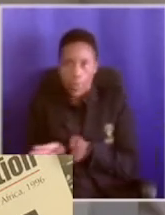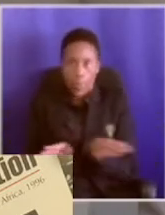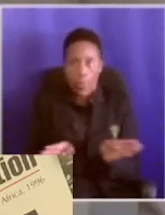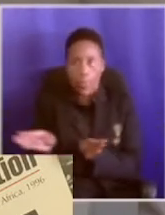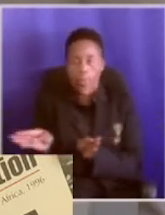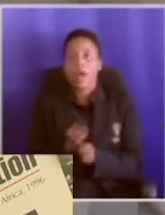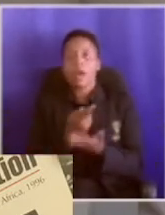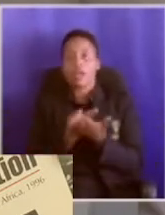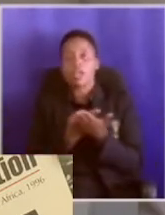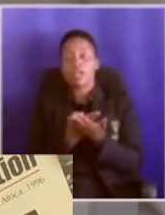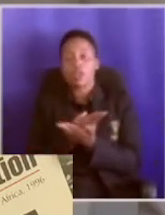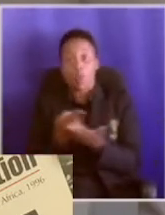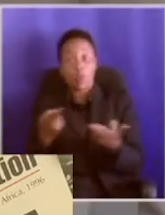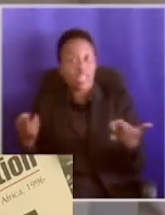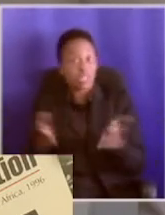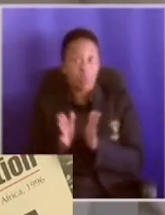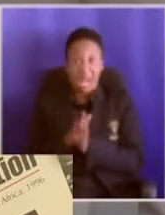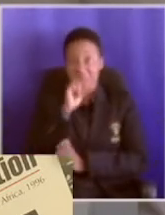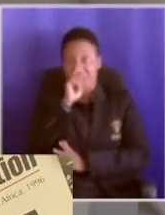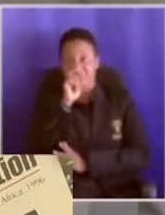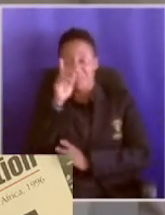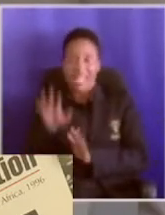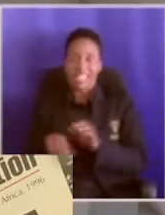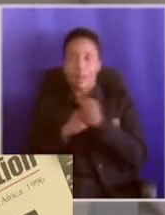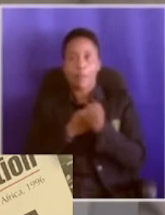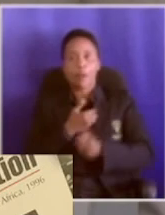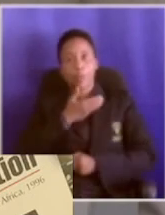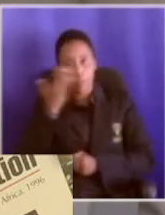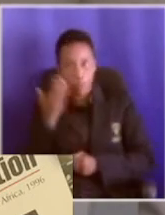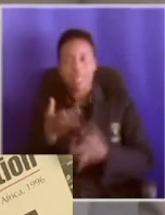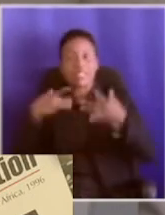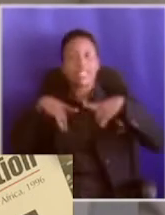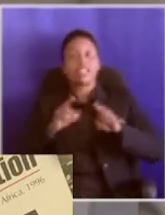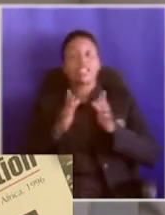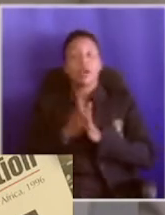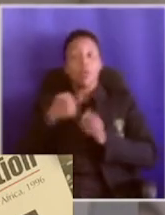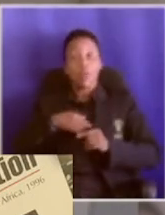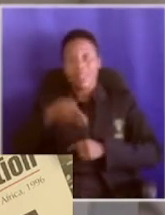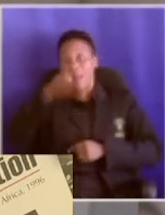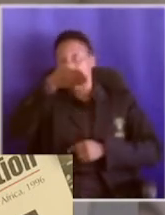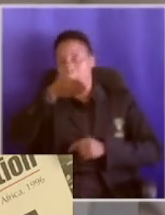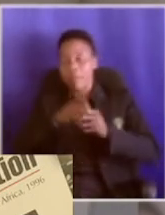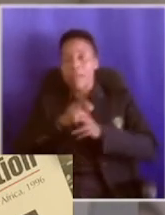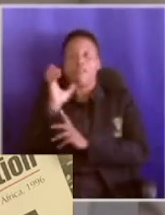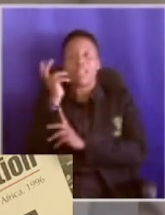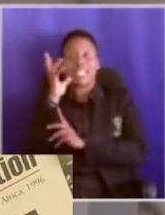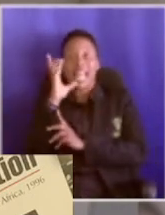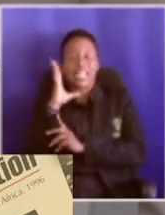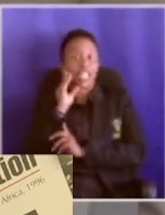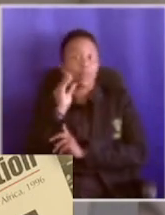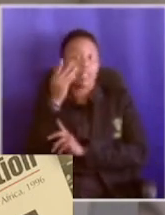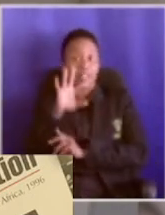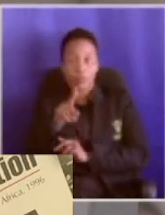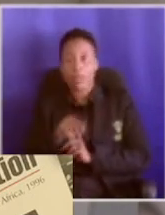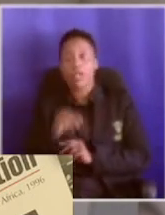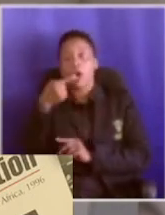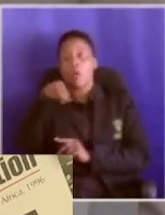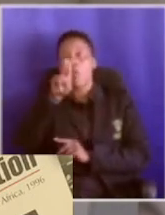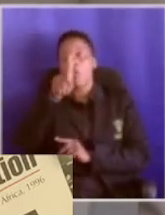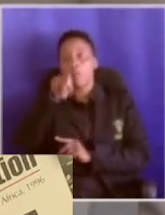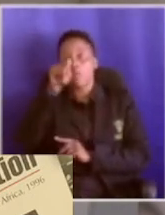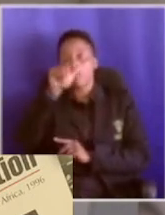the elites, and a lack of support. And Chair, we in the Free State have experienced that in the Gupta-linked